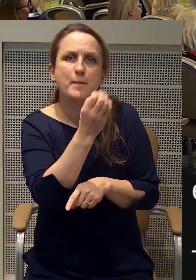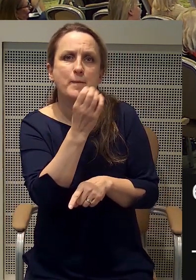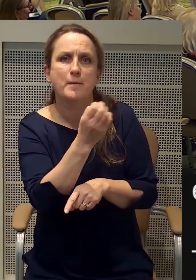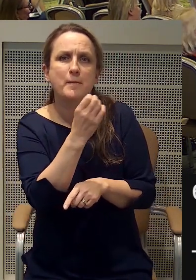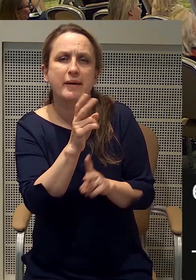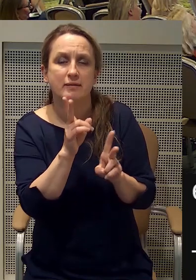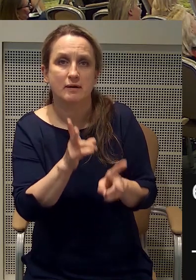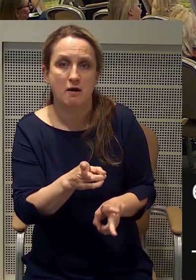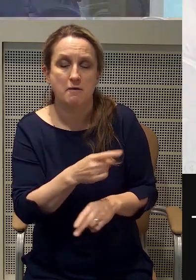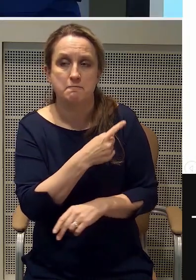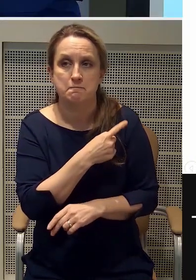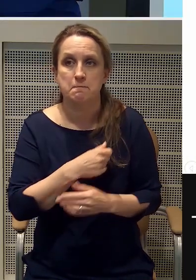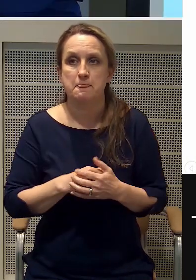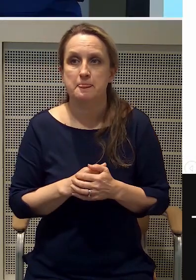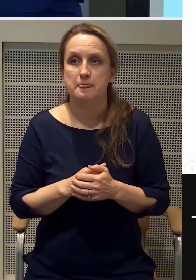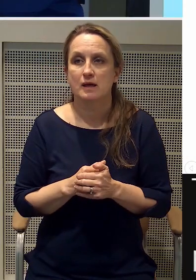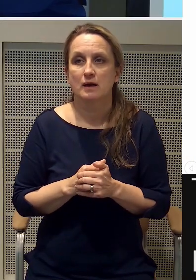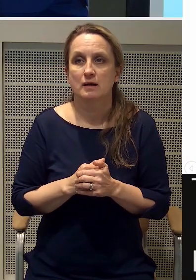numbers.